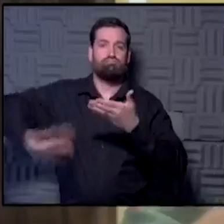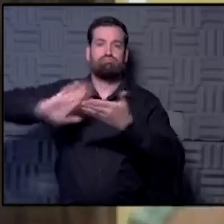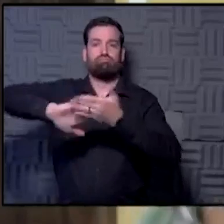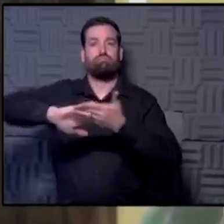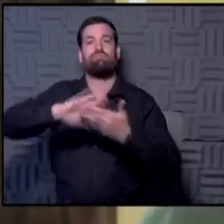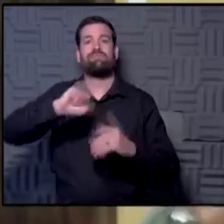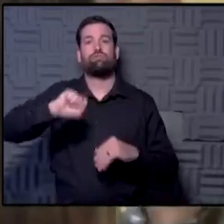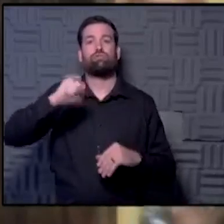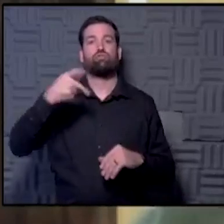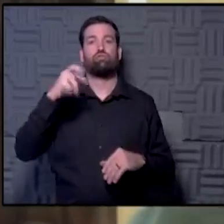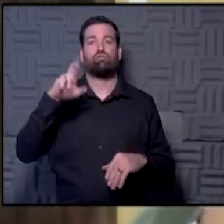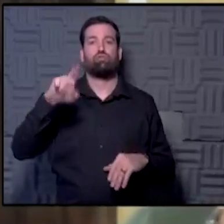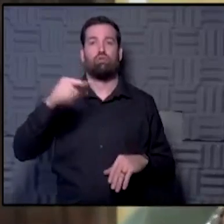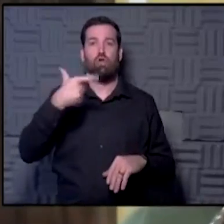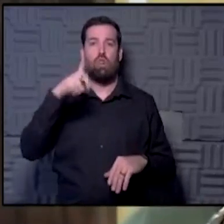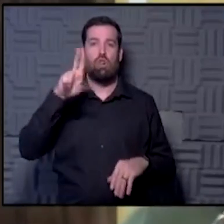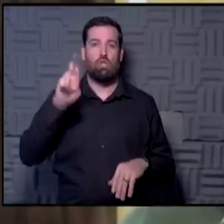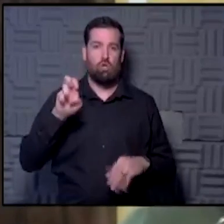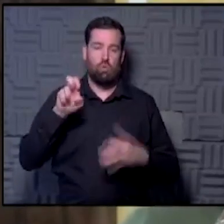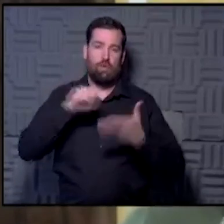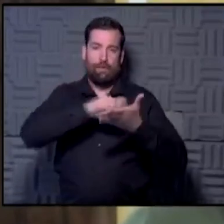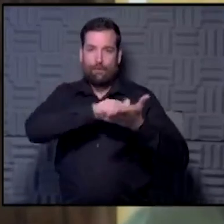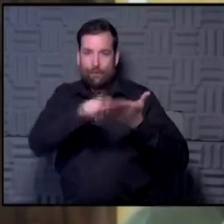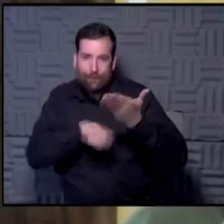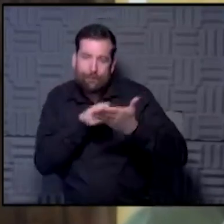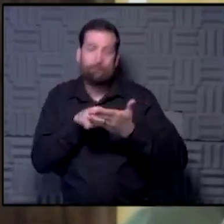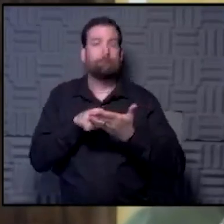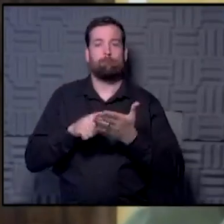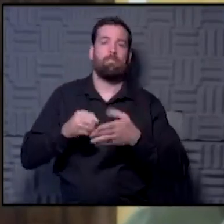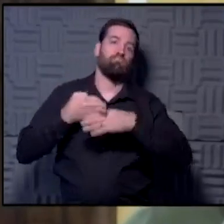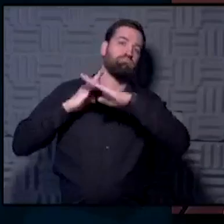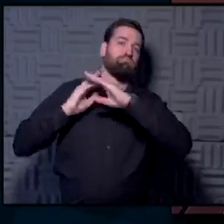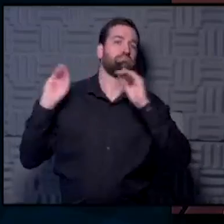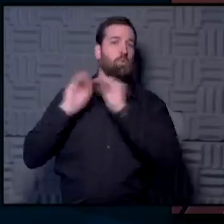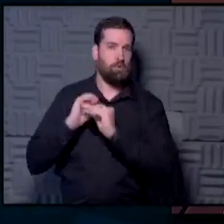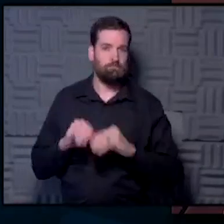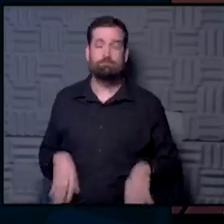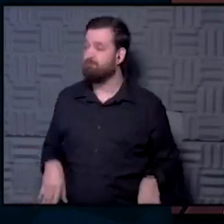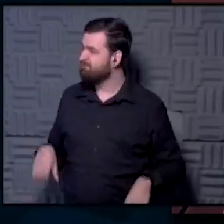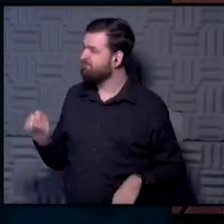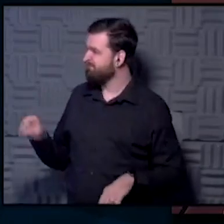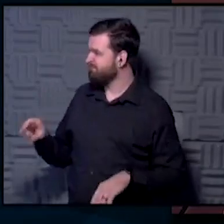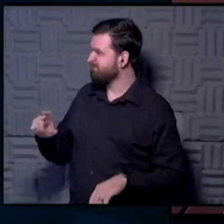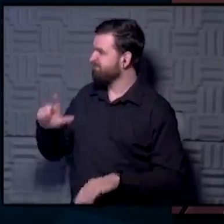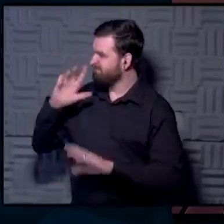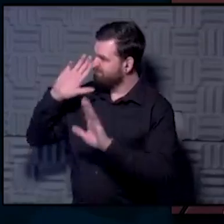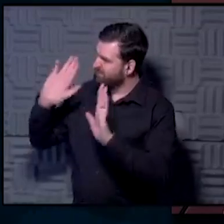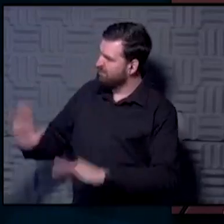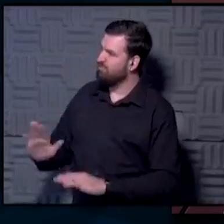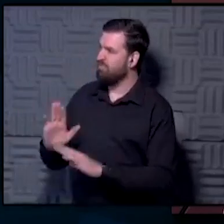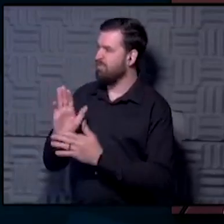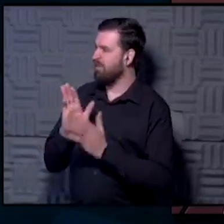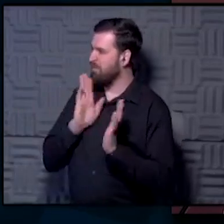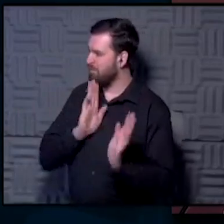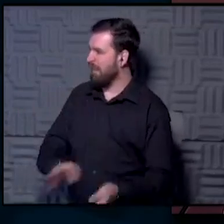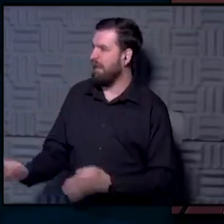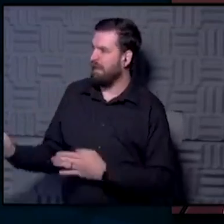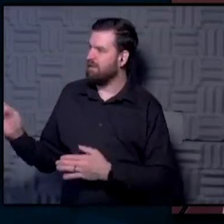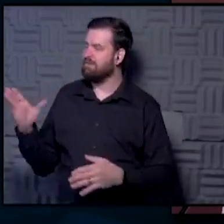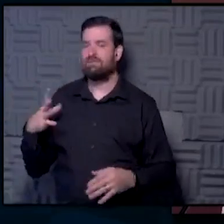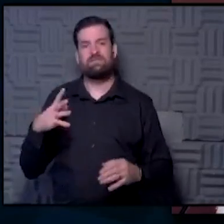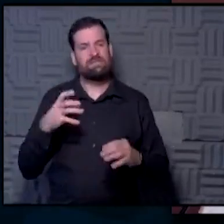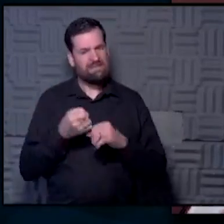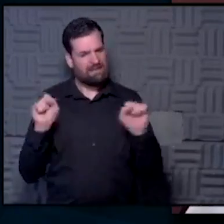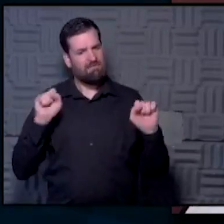glue it inside of the mask and call it a day, and that's going to give you an extra layer of protection. Yeah, that sounds like a great plan. I like that. A safe